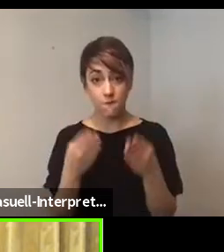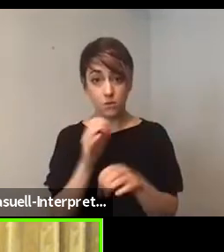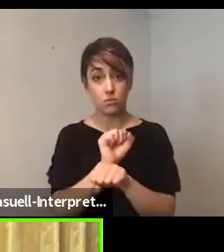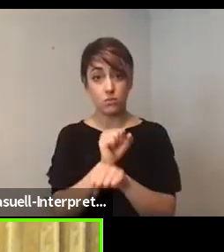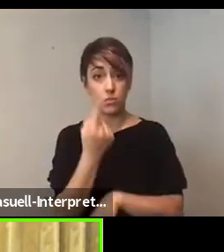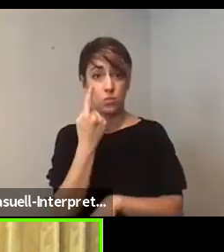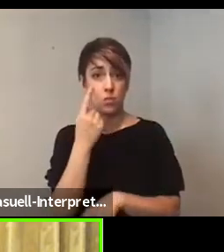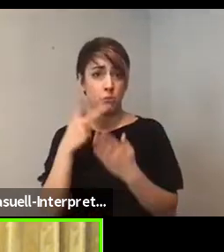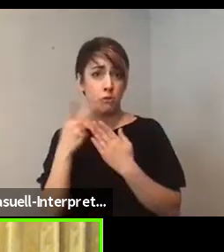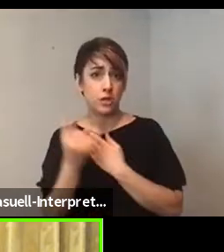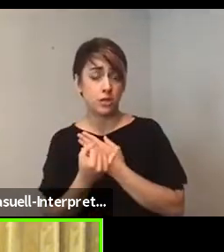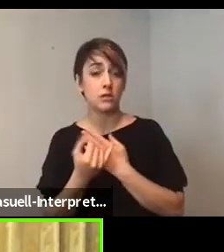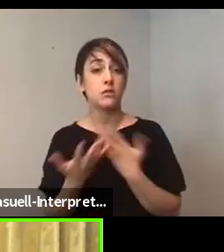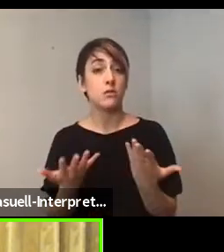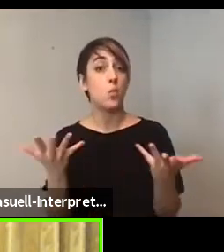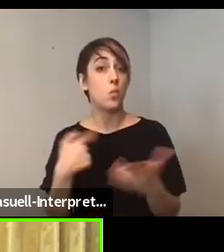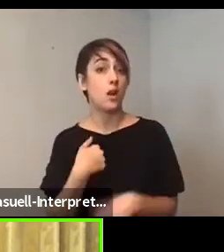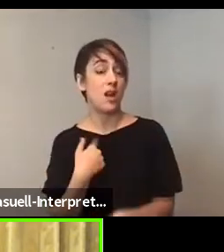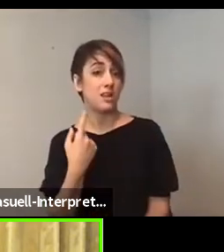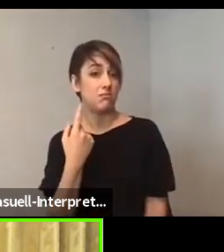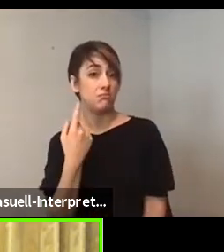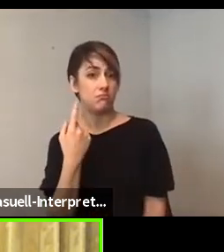I found now is